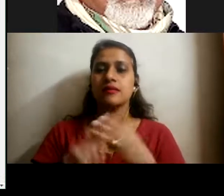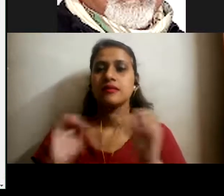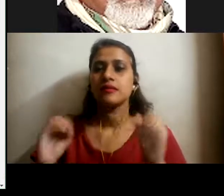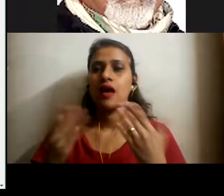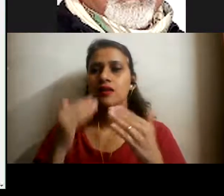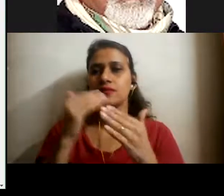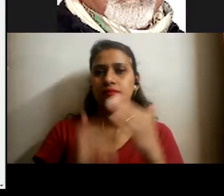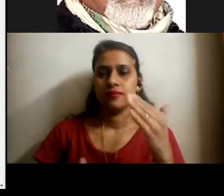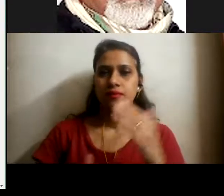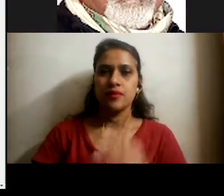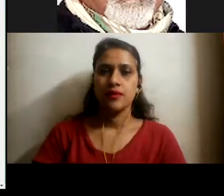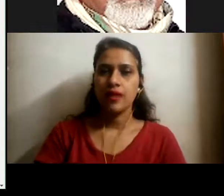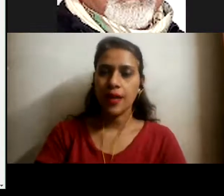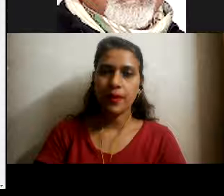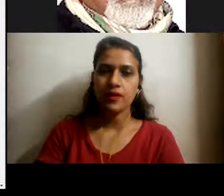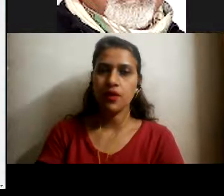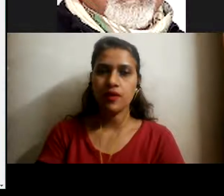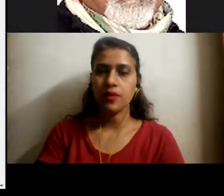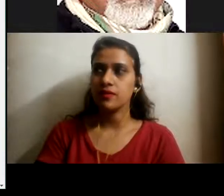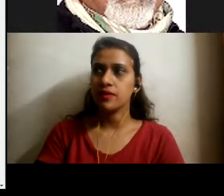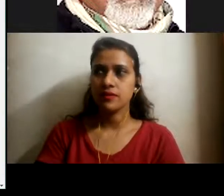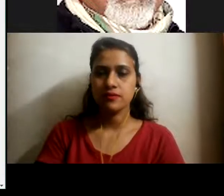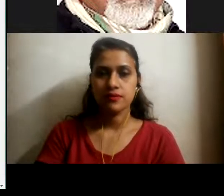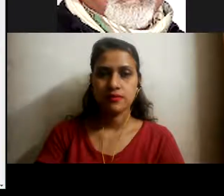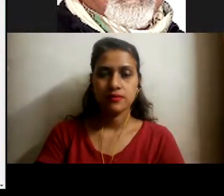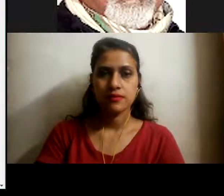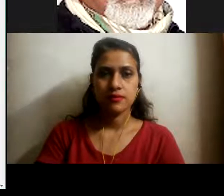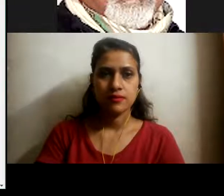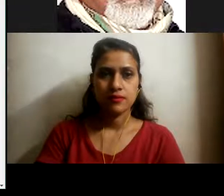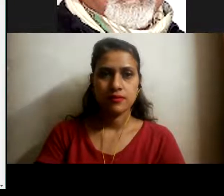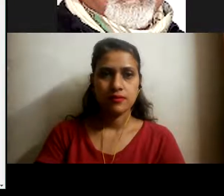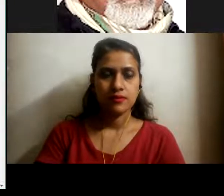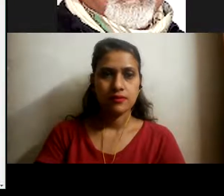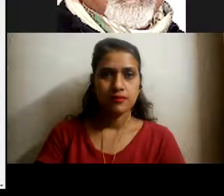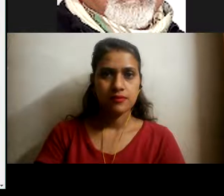begins here. That is after the chronological list of the case laws.